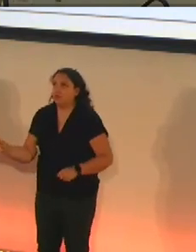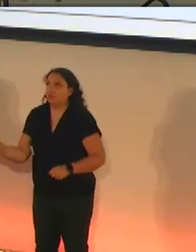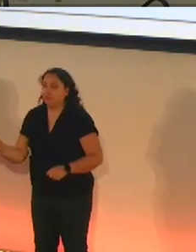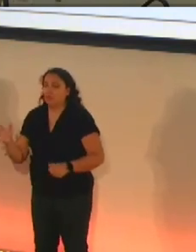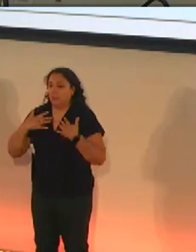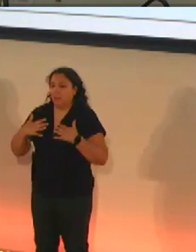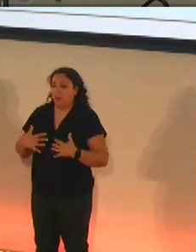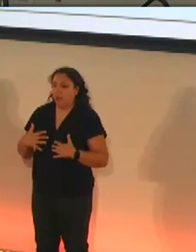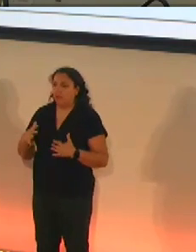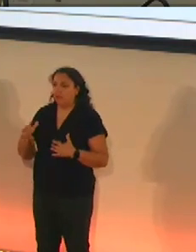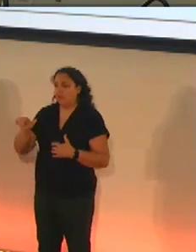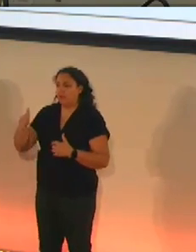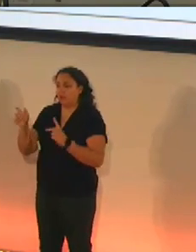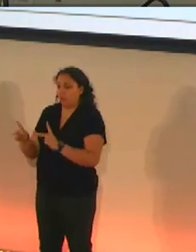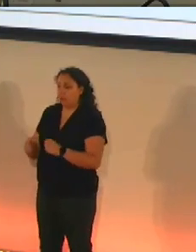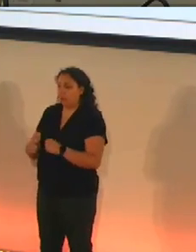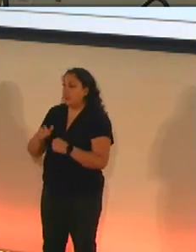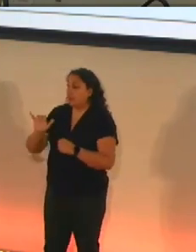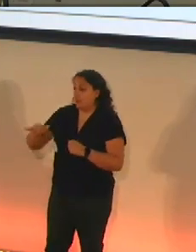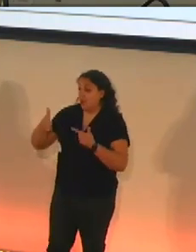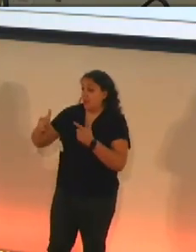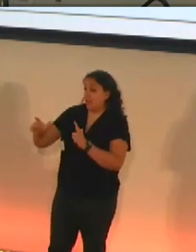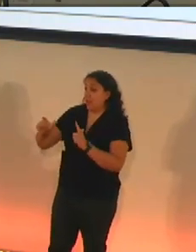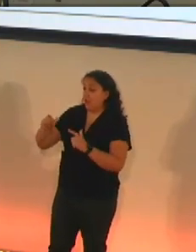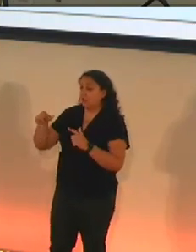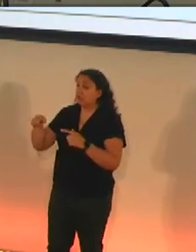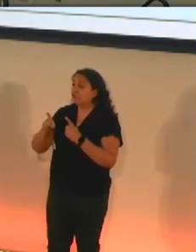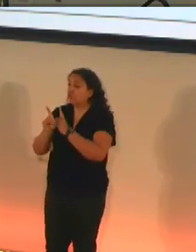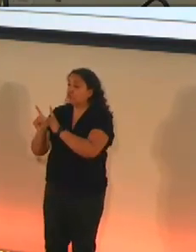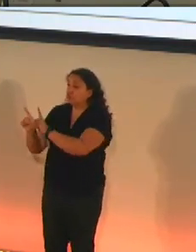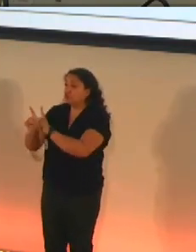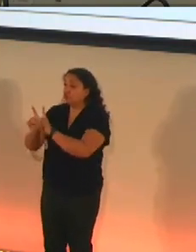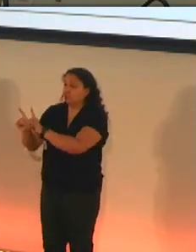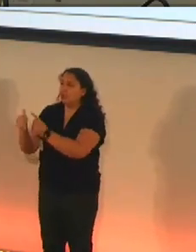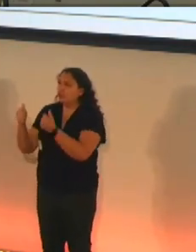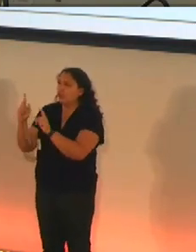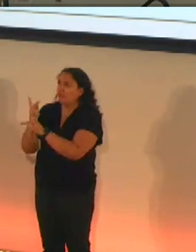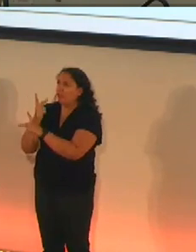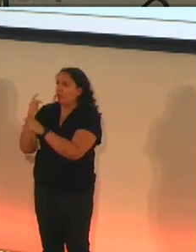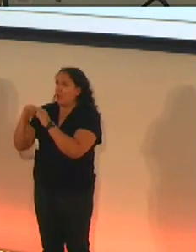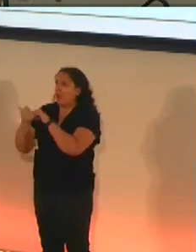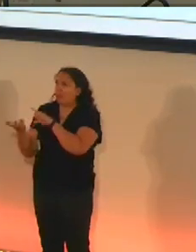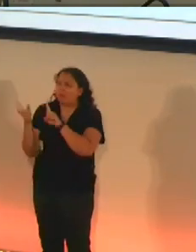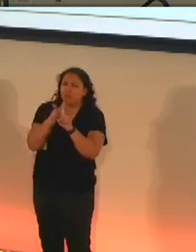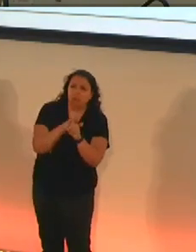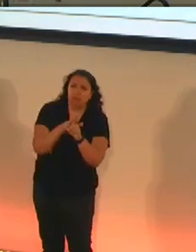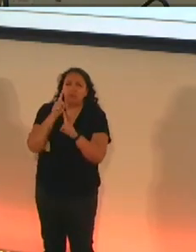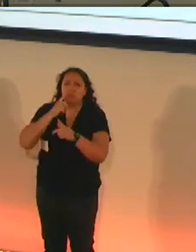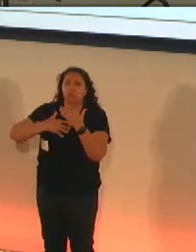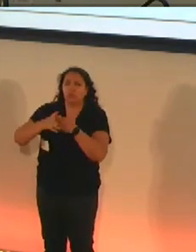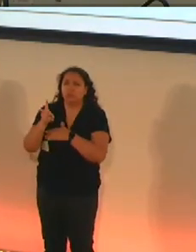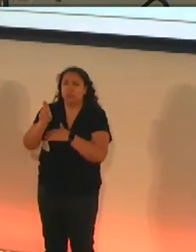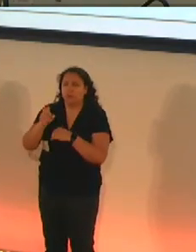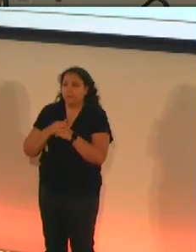This then allows a navigation and scene understanding, and we wanted to explore how we can apply this to social VR. The